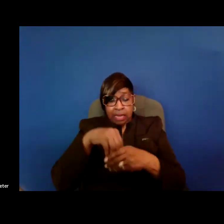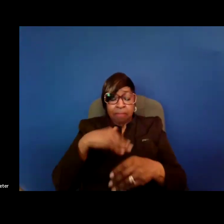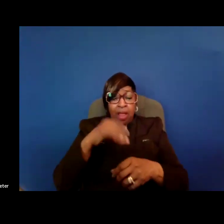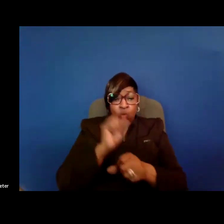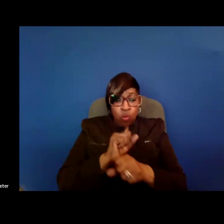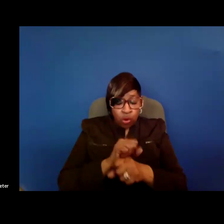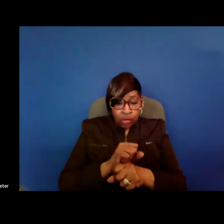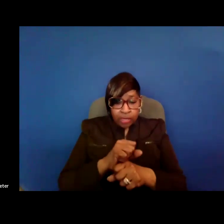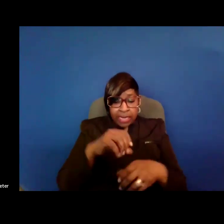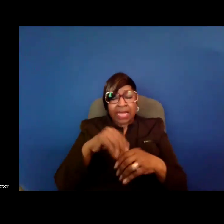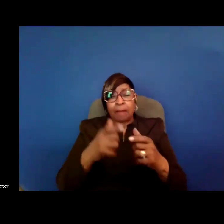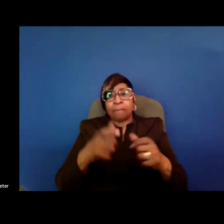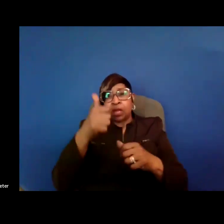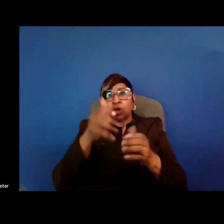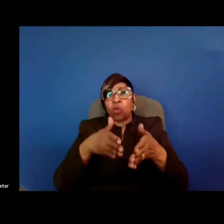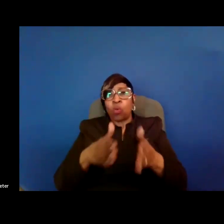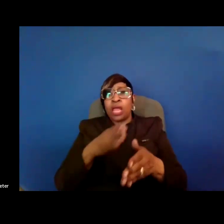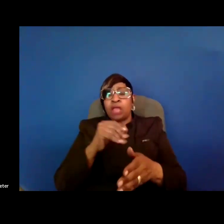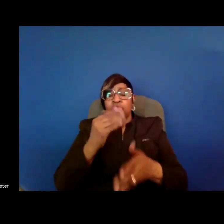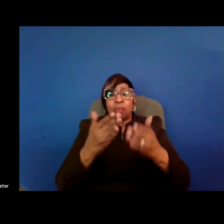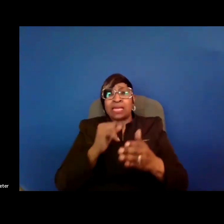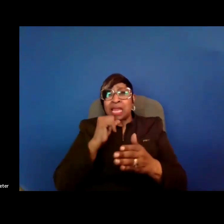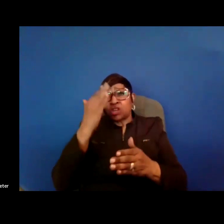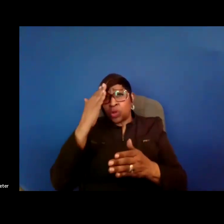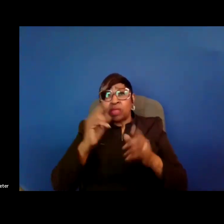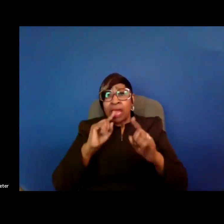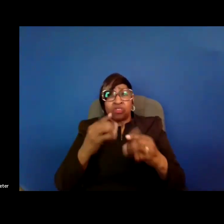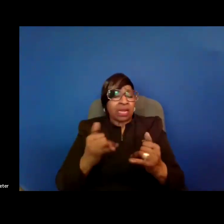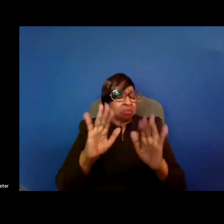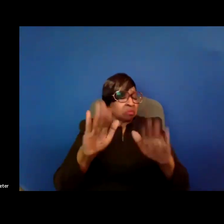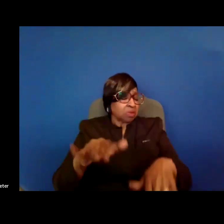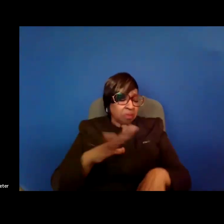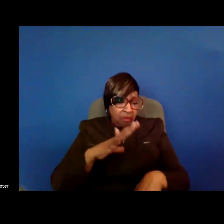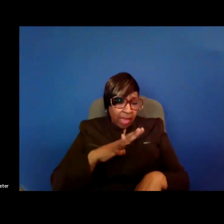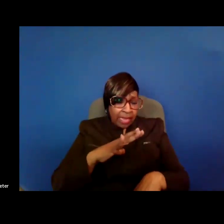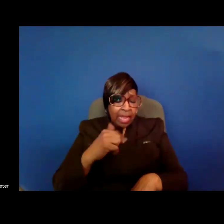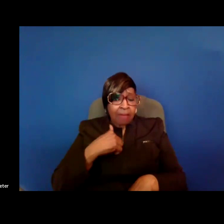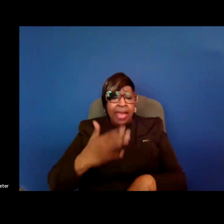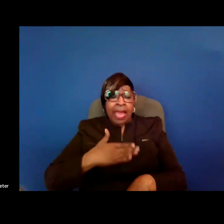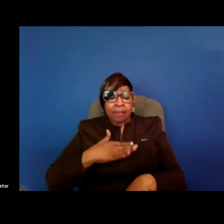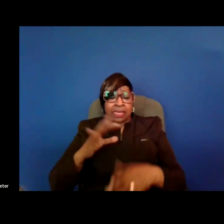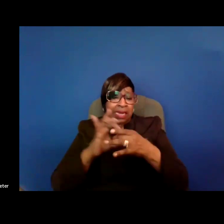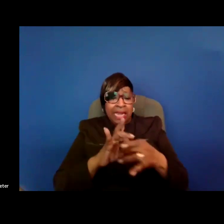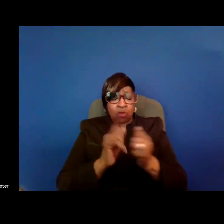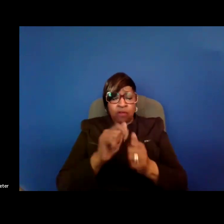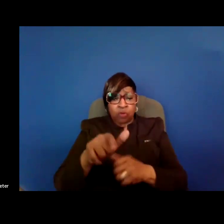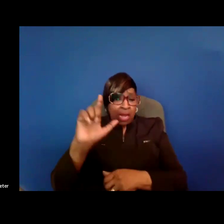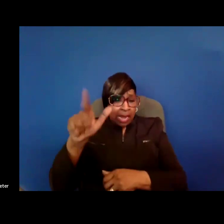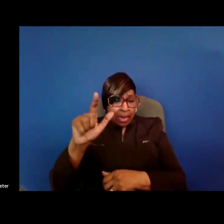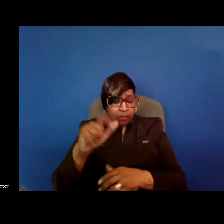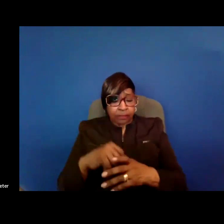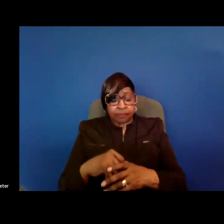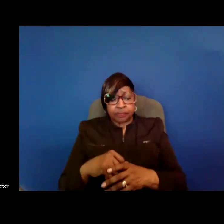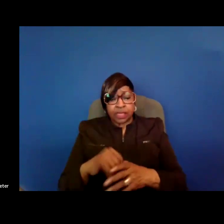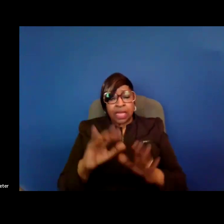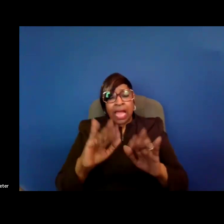a greater way? And you might not know the answer right now, and that's okay. And I'm happy to connect with you further later.